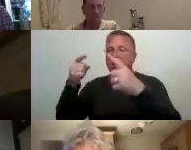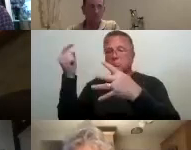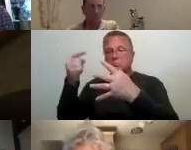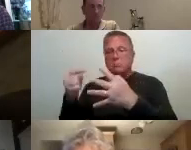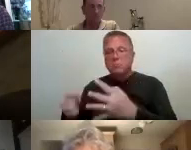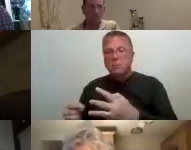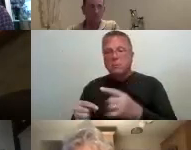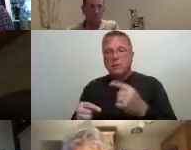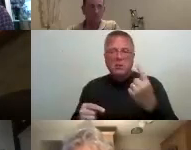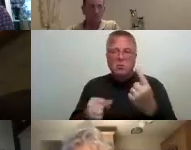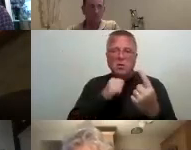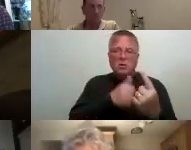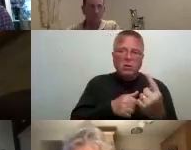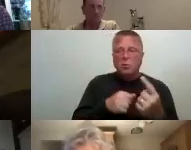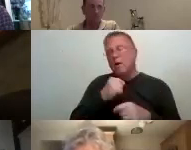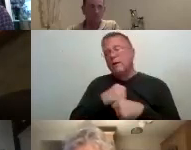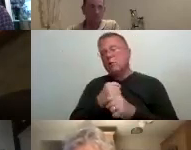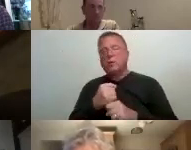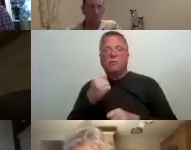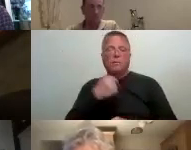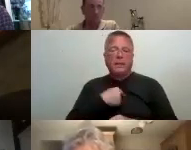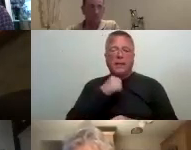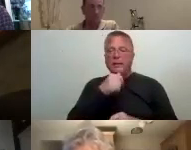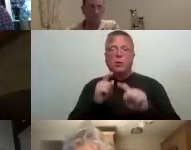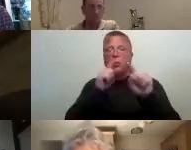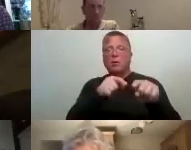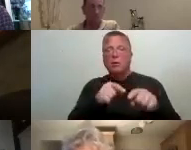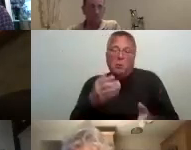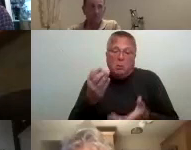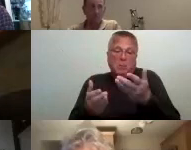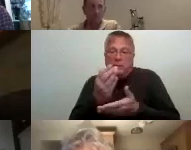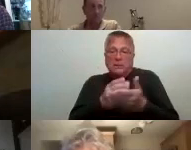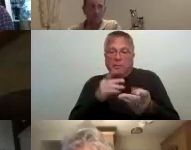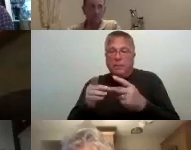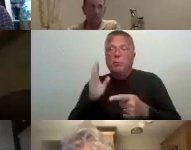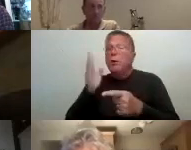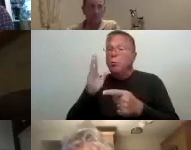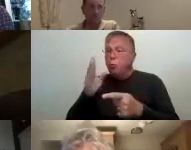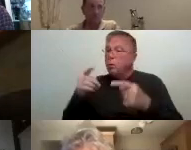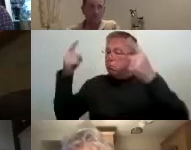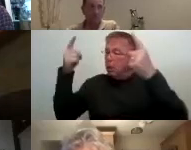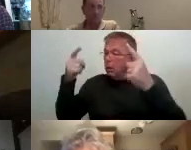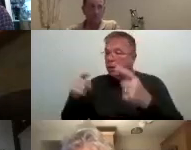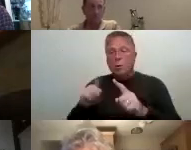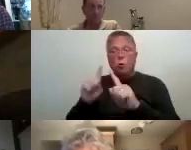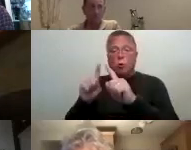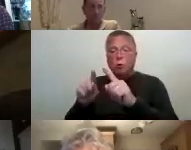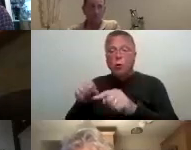that doesn't work for me because that's not where I go. Well, maybe there are people for whom it will work and for